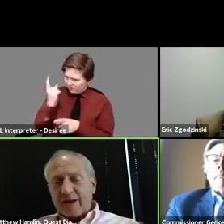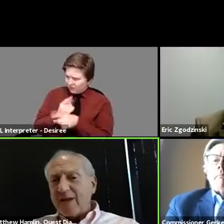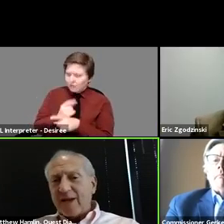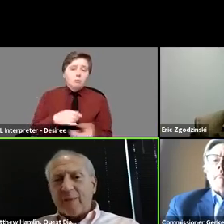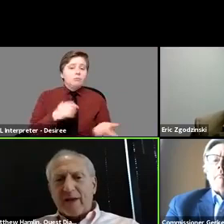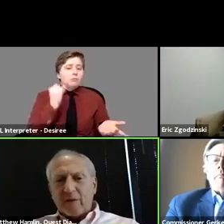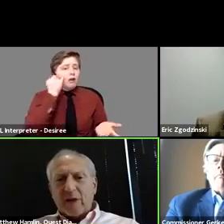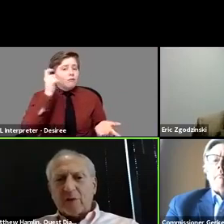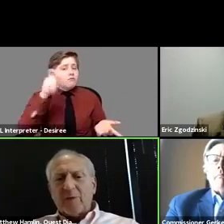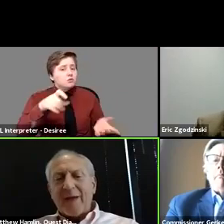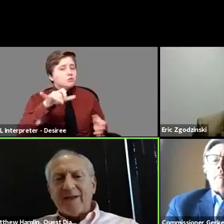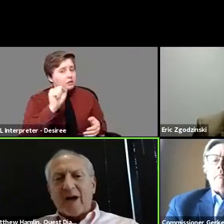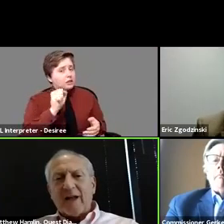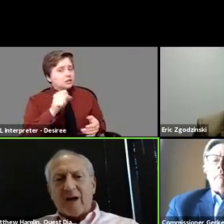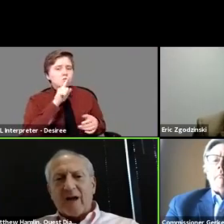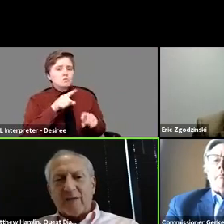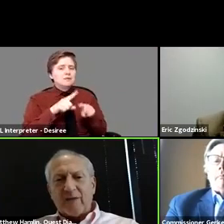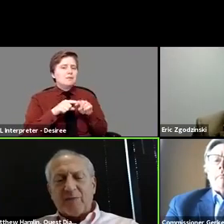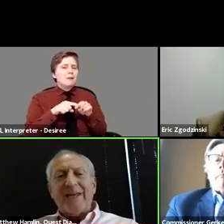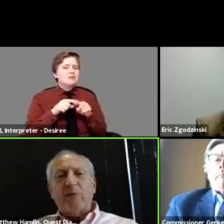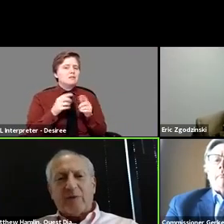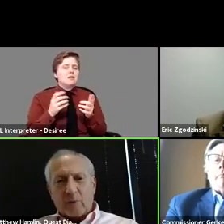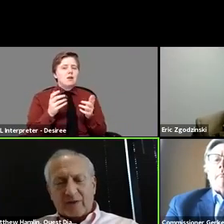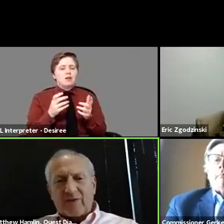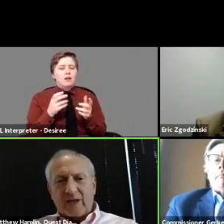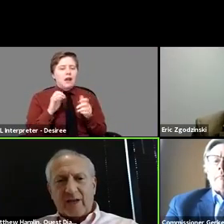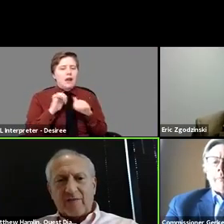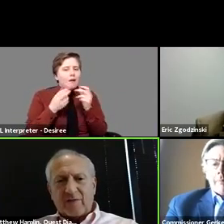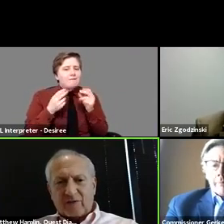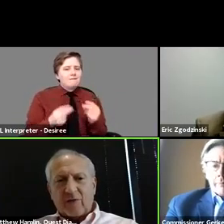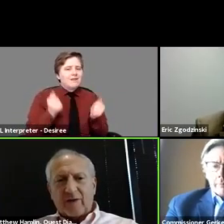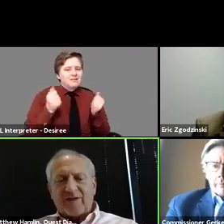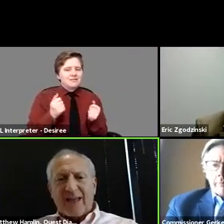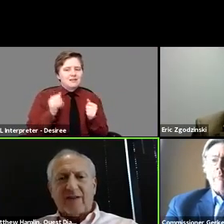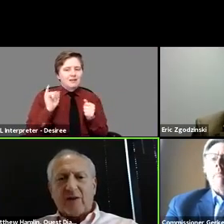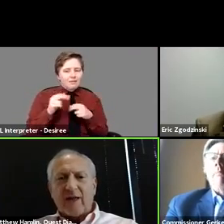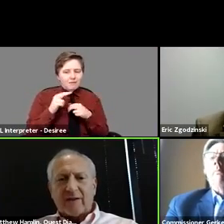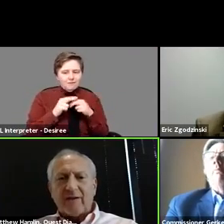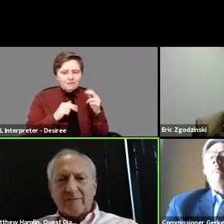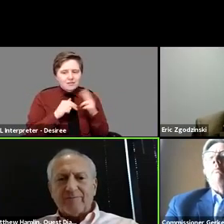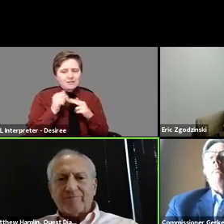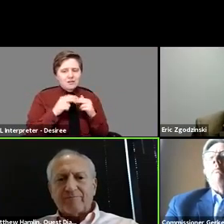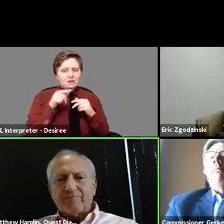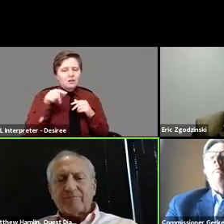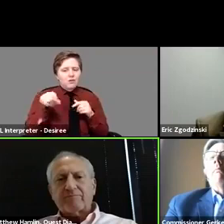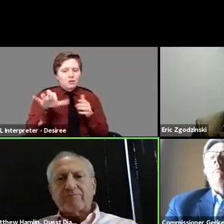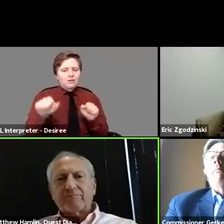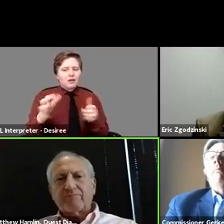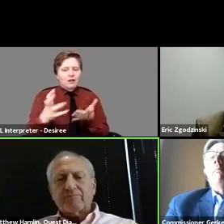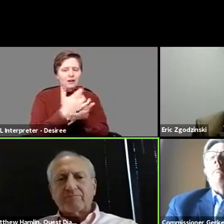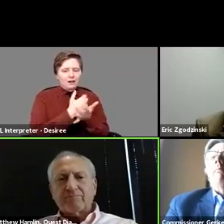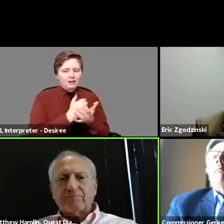need be, if need Yes, be. It really yes. will depend on the speed with which the facilities can collect.